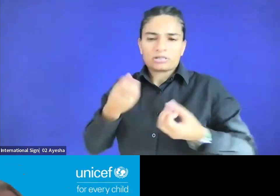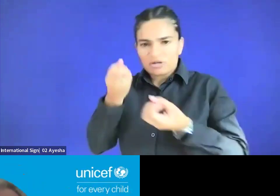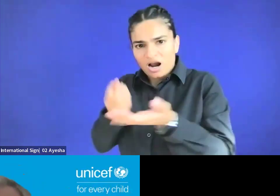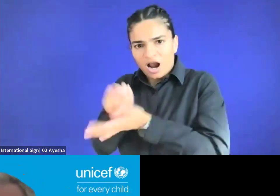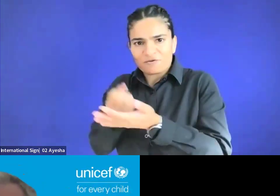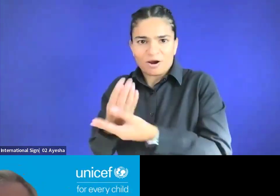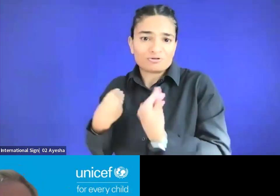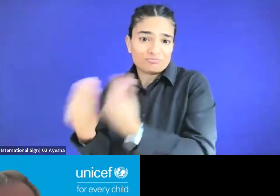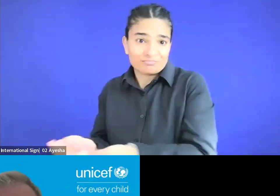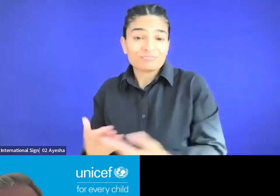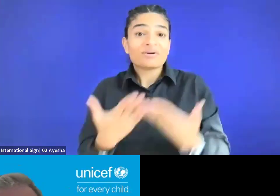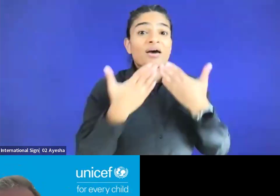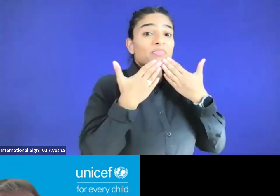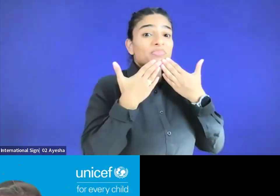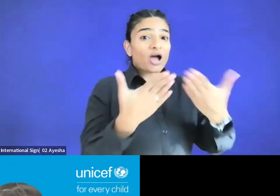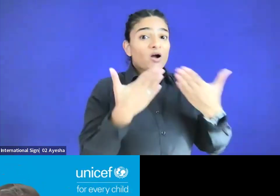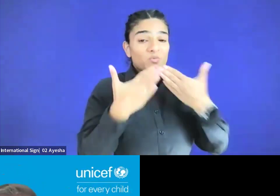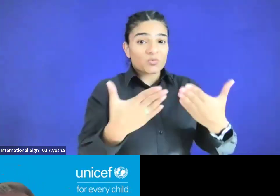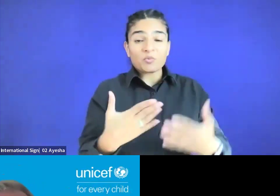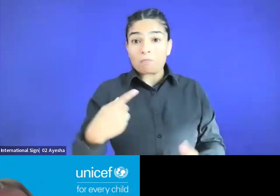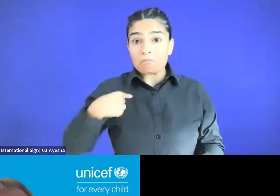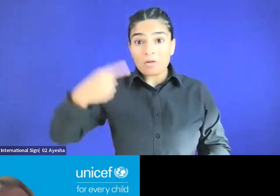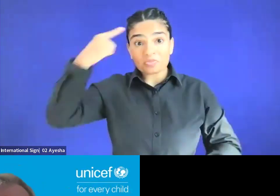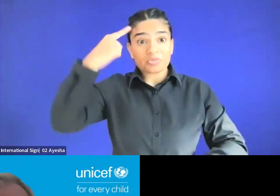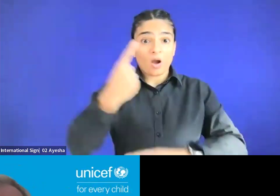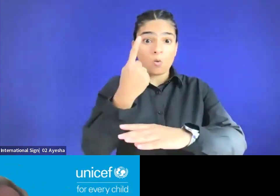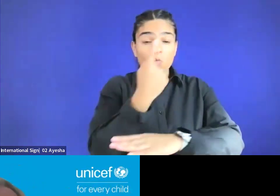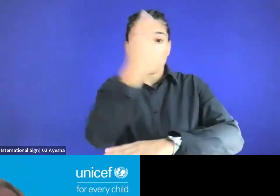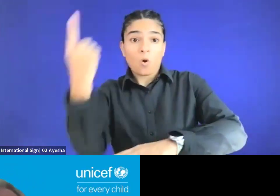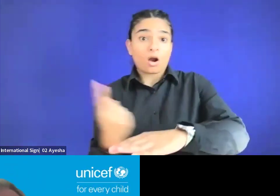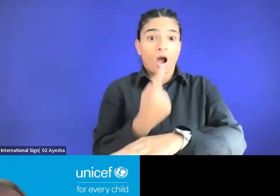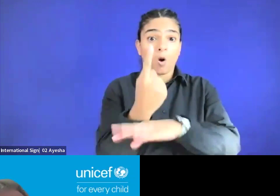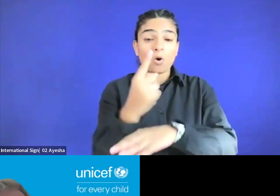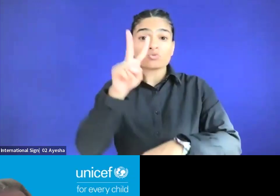an hour and 20 minutes, we have managed to provide